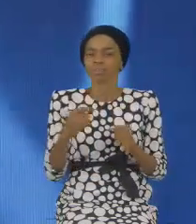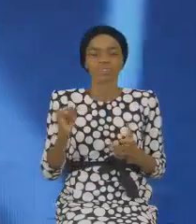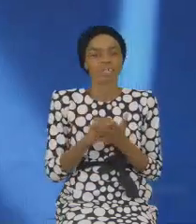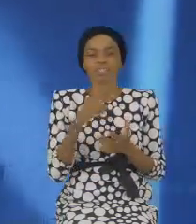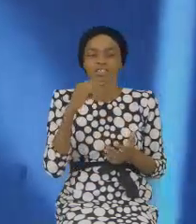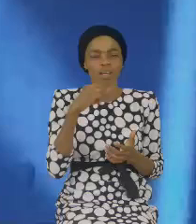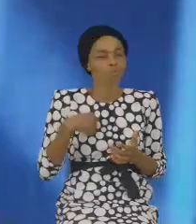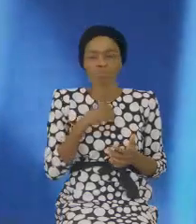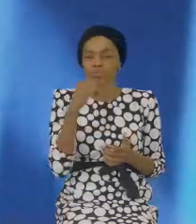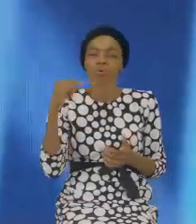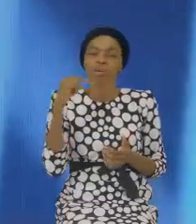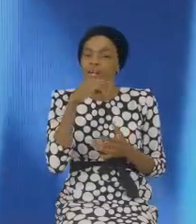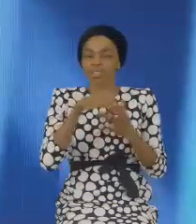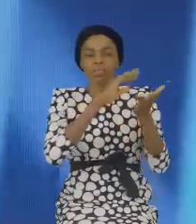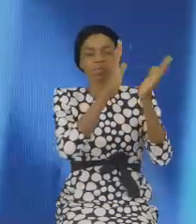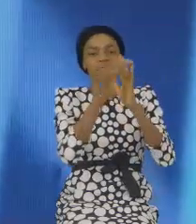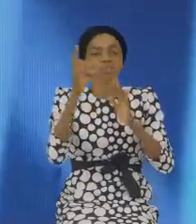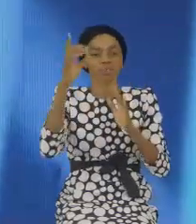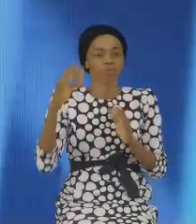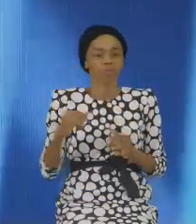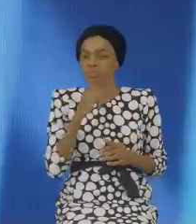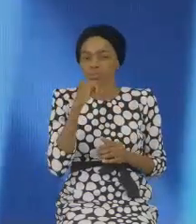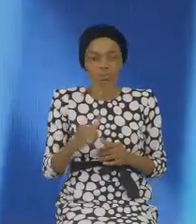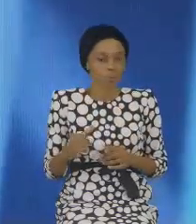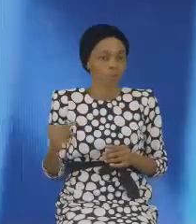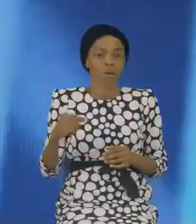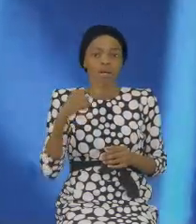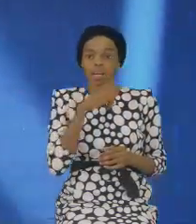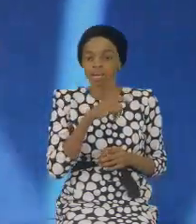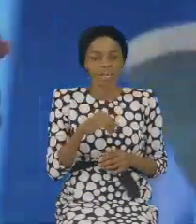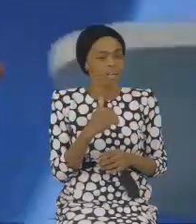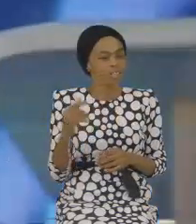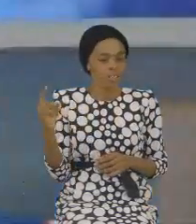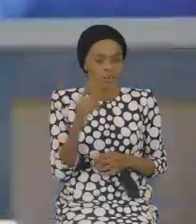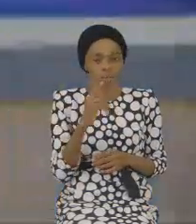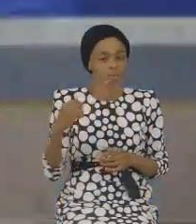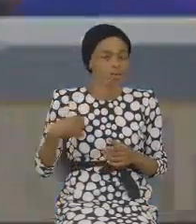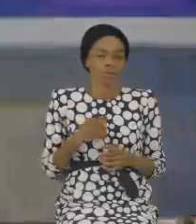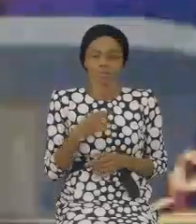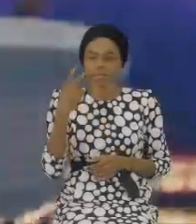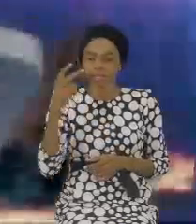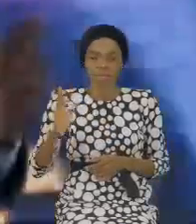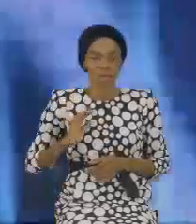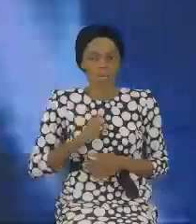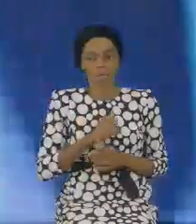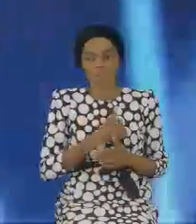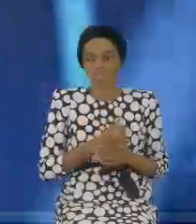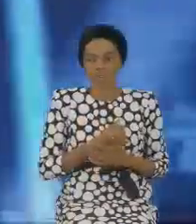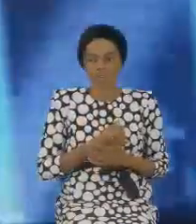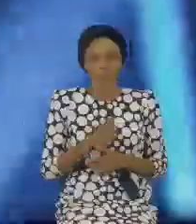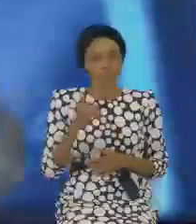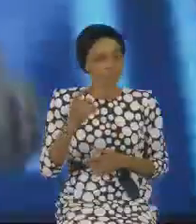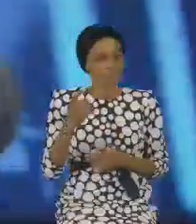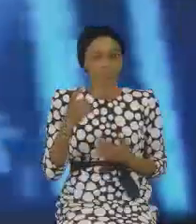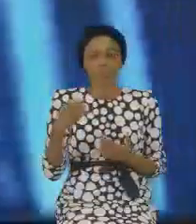in the presence of God. Neither should we tell lies anywhere we find ourselves. The Lord came so